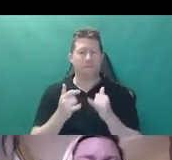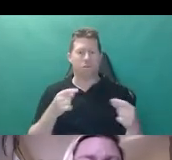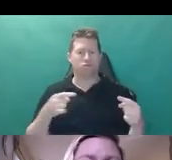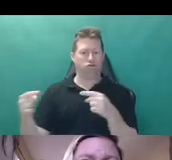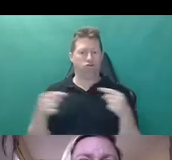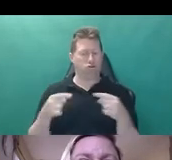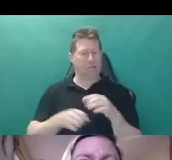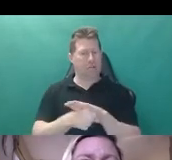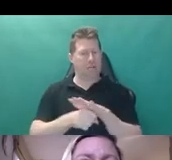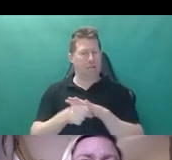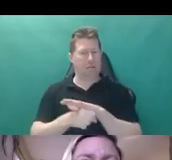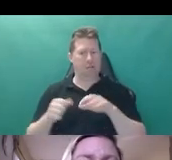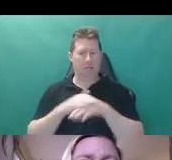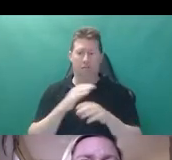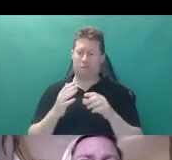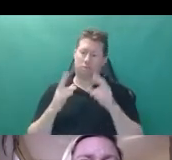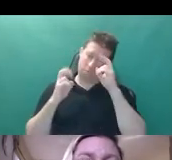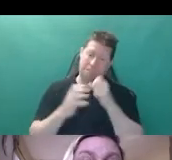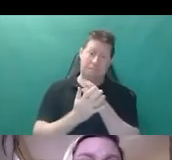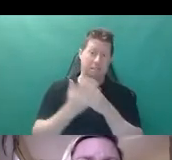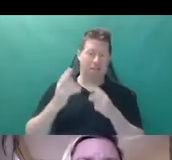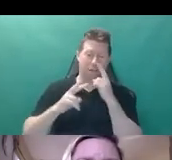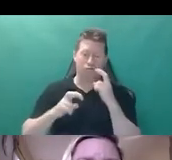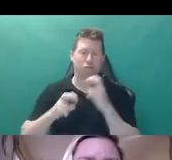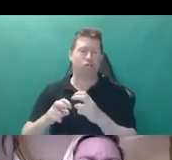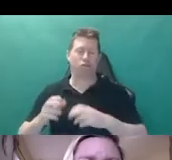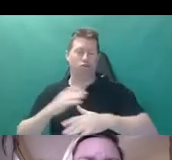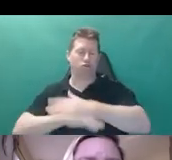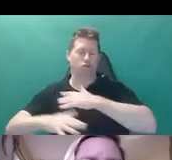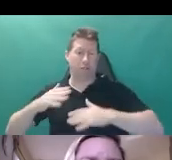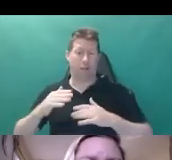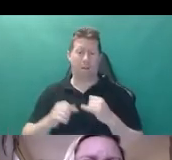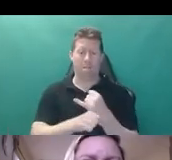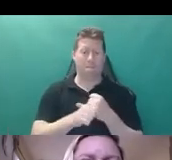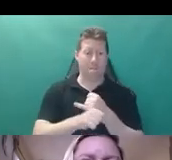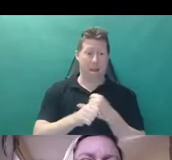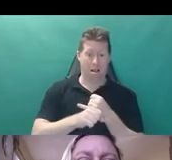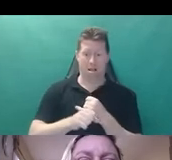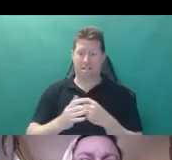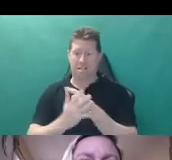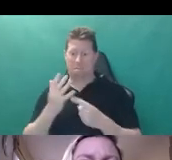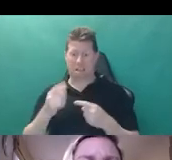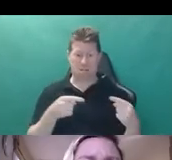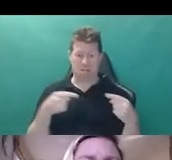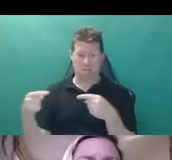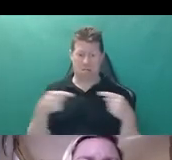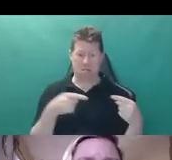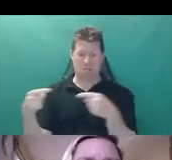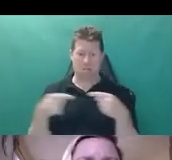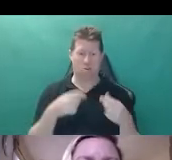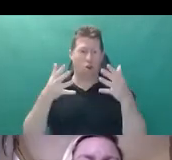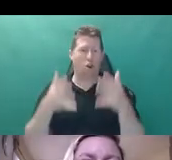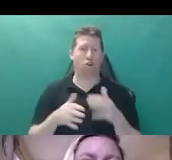disability studies community and there's a lot of tension between the medical profession and the disability community in this area in